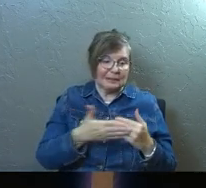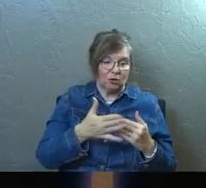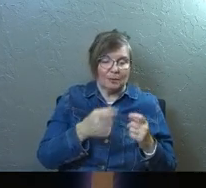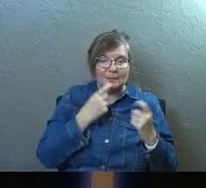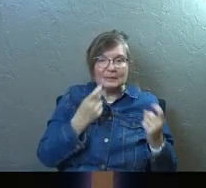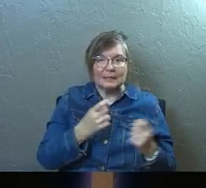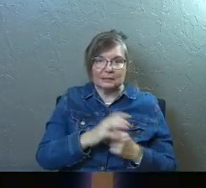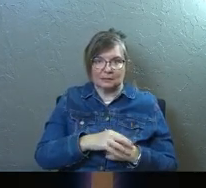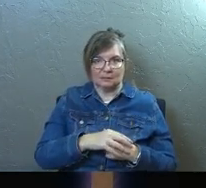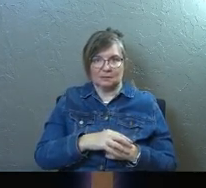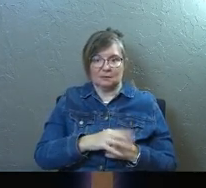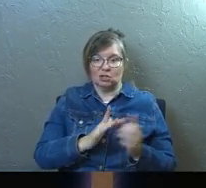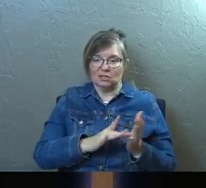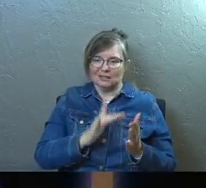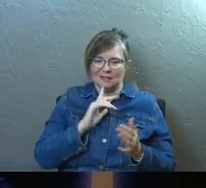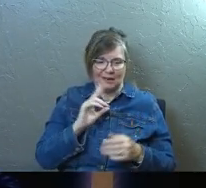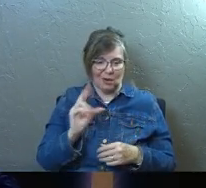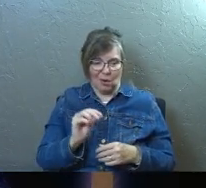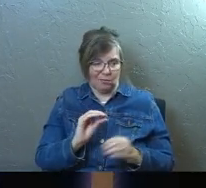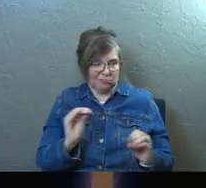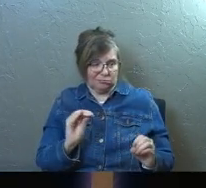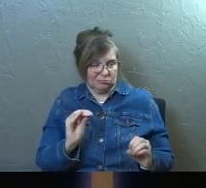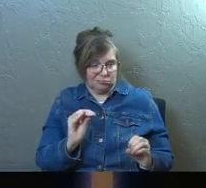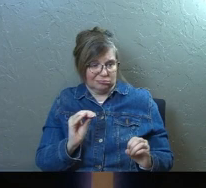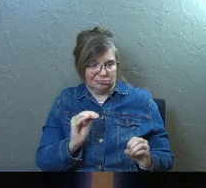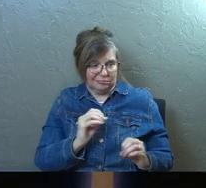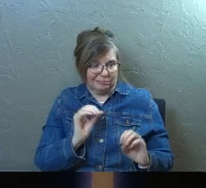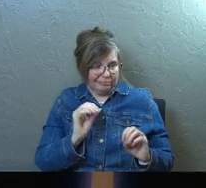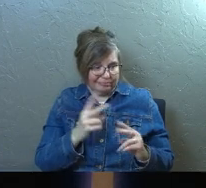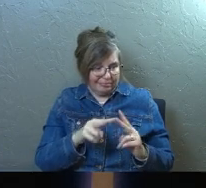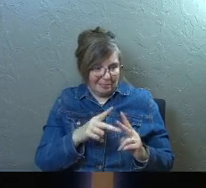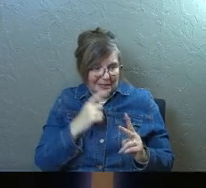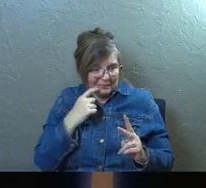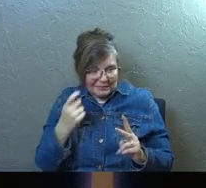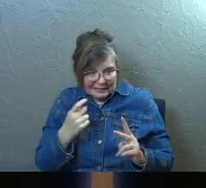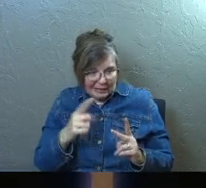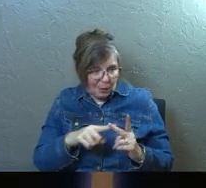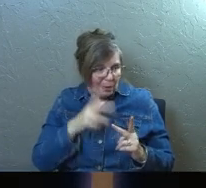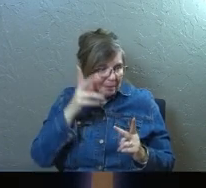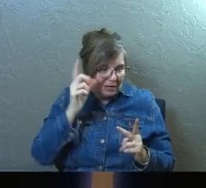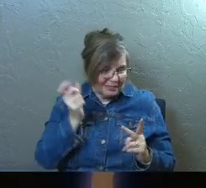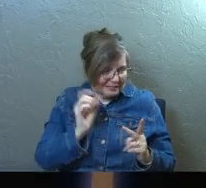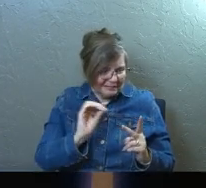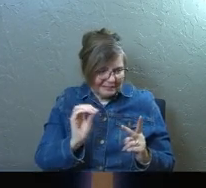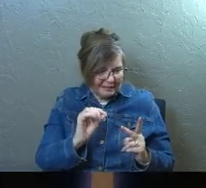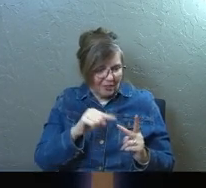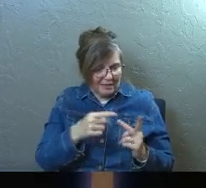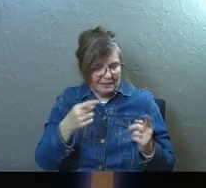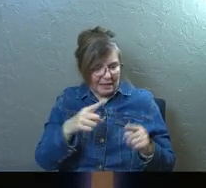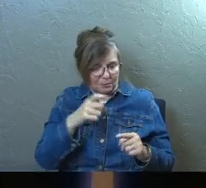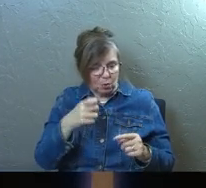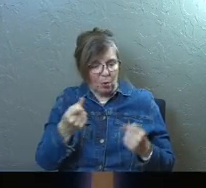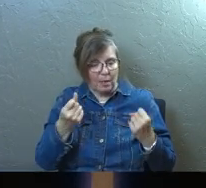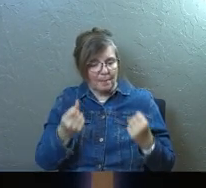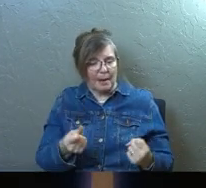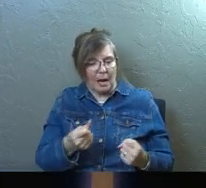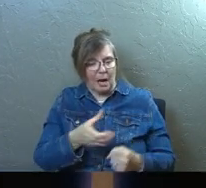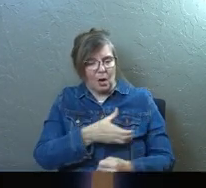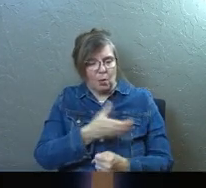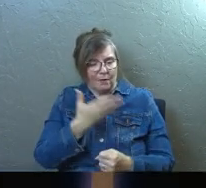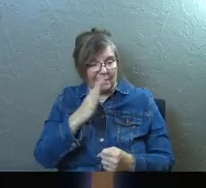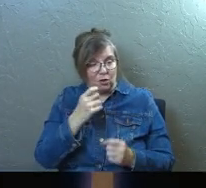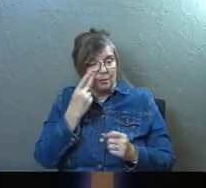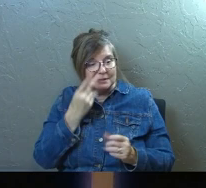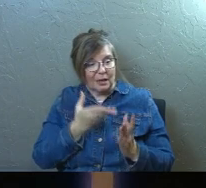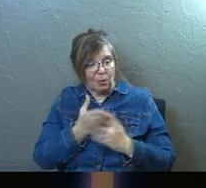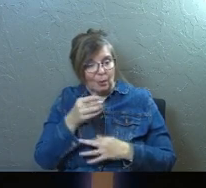sinned. Jesus says, no, it was not because of his sins or his parents' sins. This happened so the power of God could be